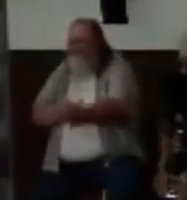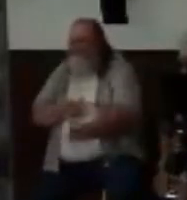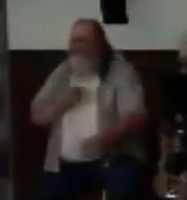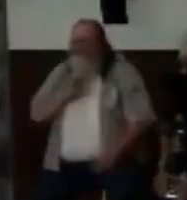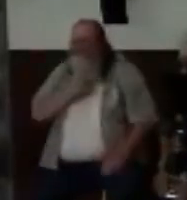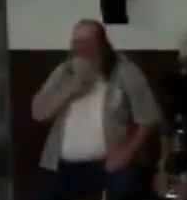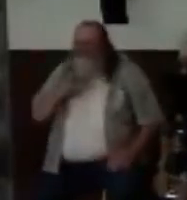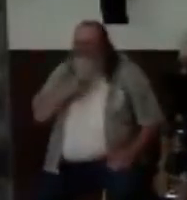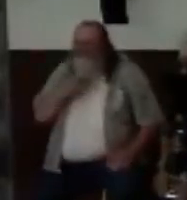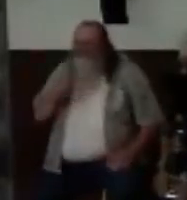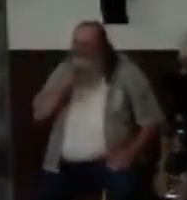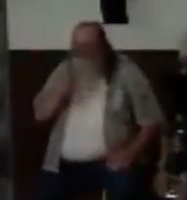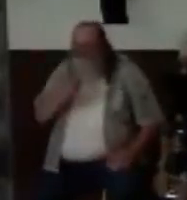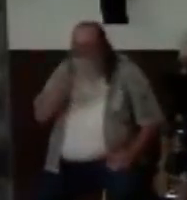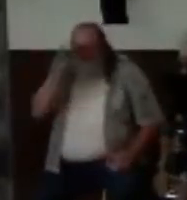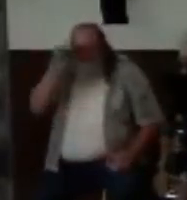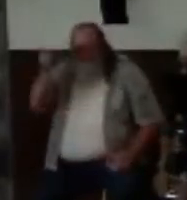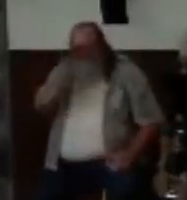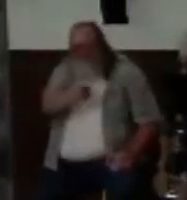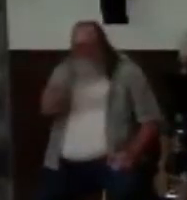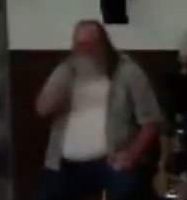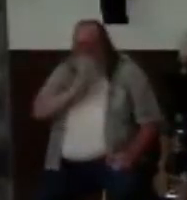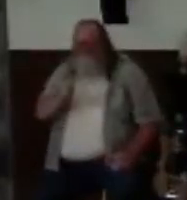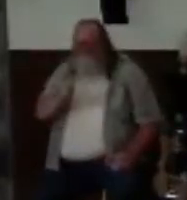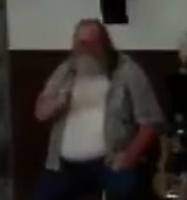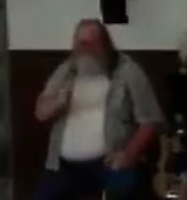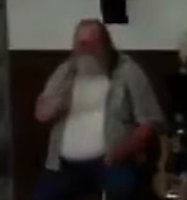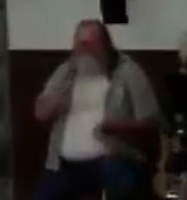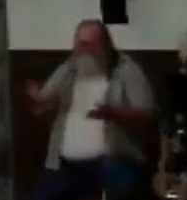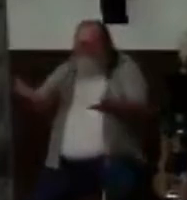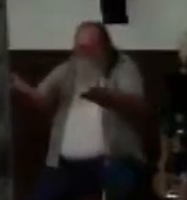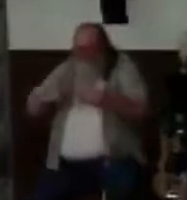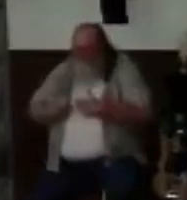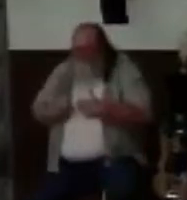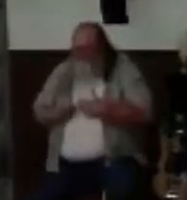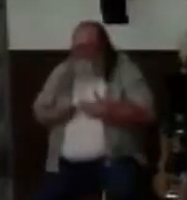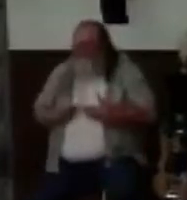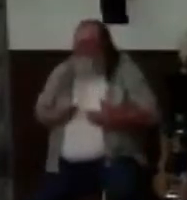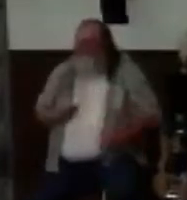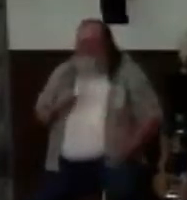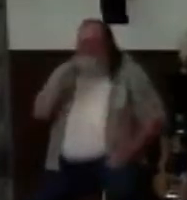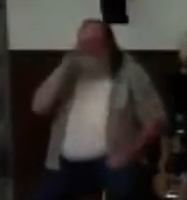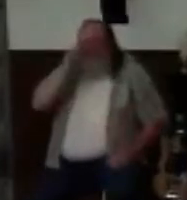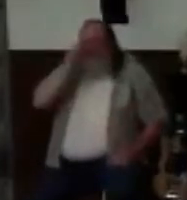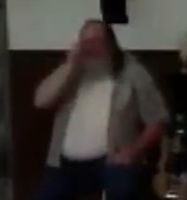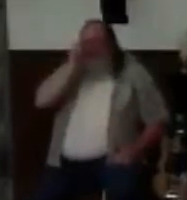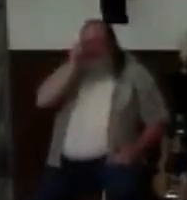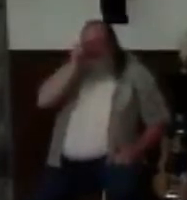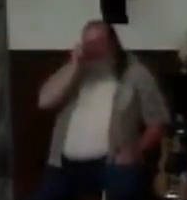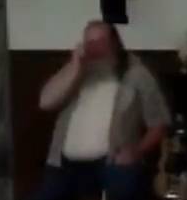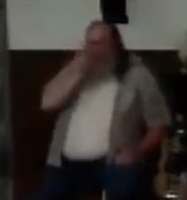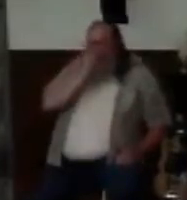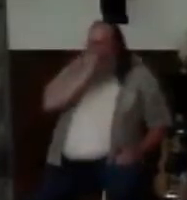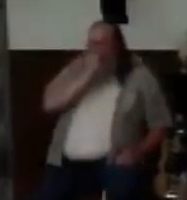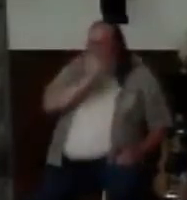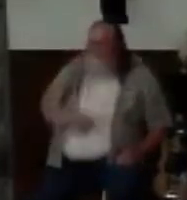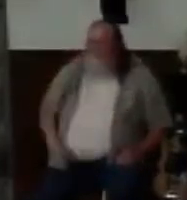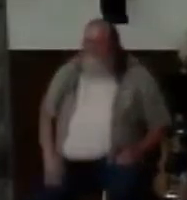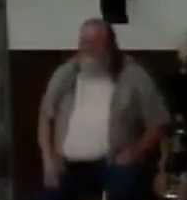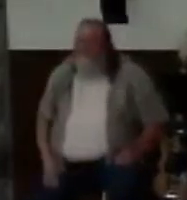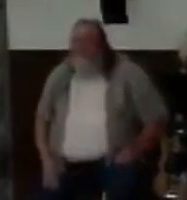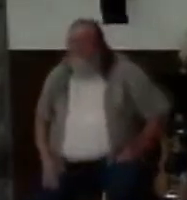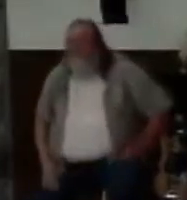you bring him in? We've never heard anyone speak like this." The second point in breaking tradition is for the sake of